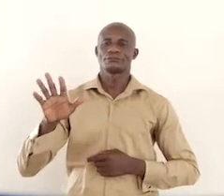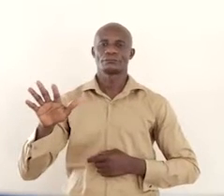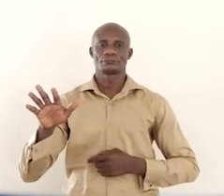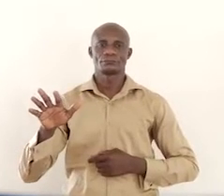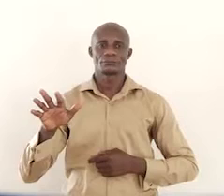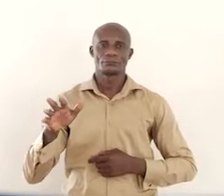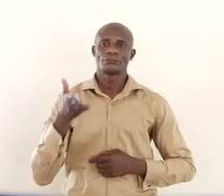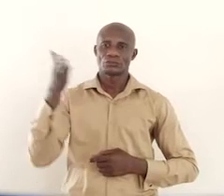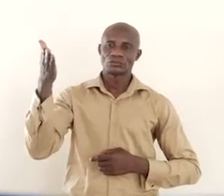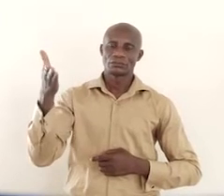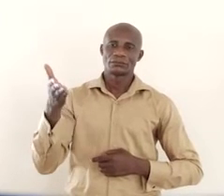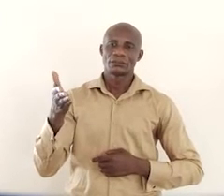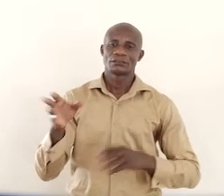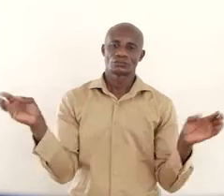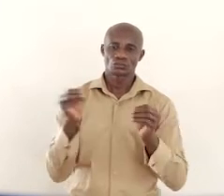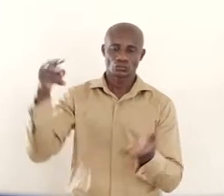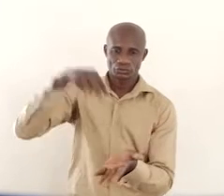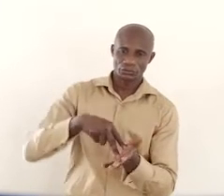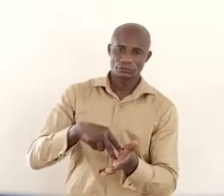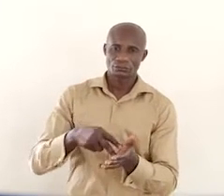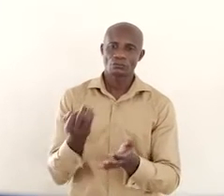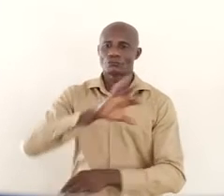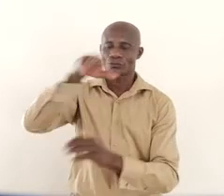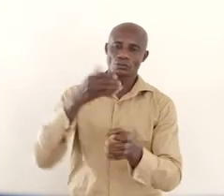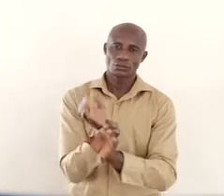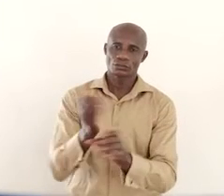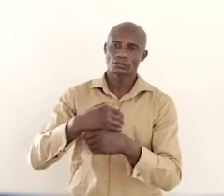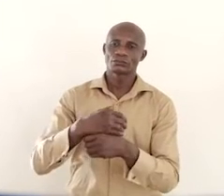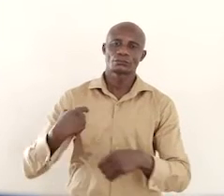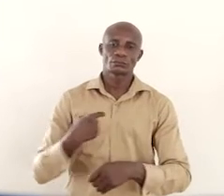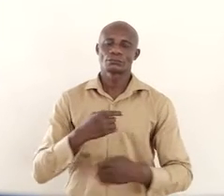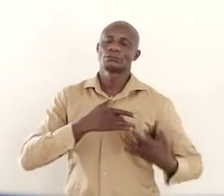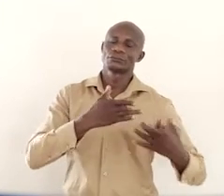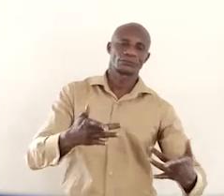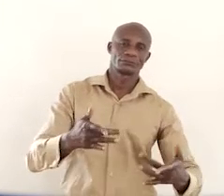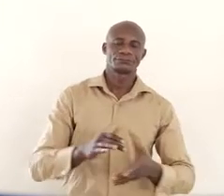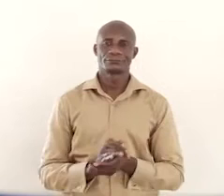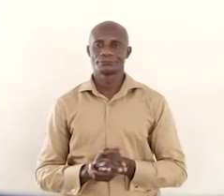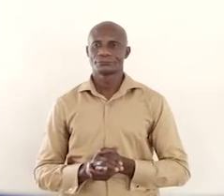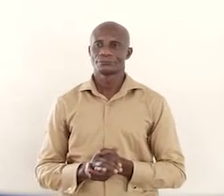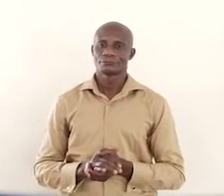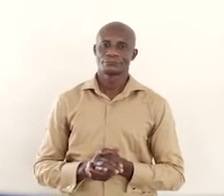25. If there is no resurrection from the dead, then of all creatures we are to be most pitied.